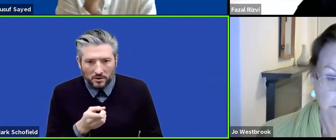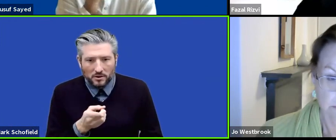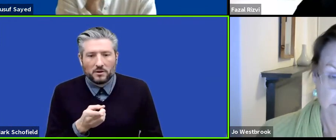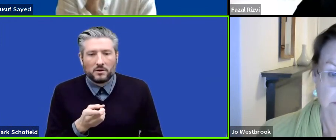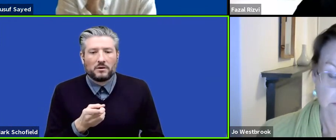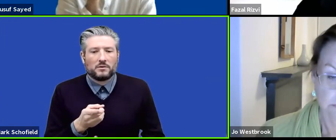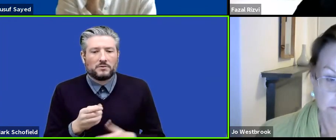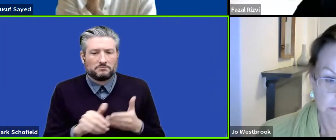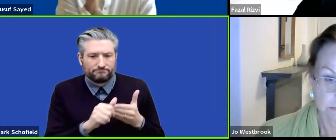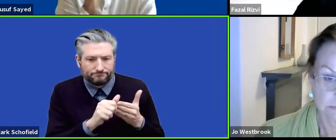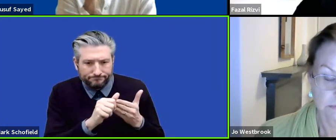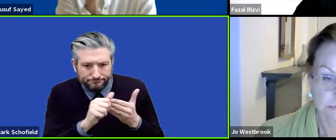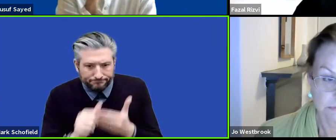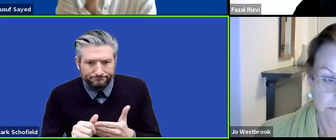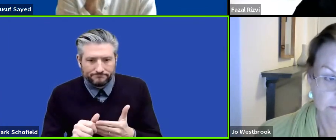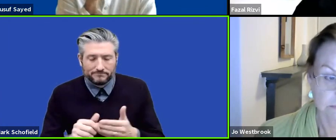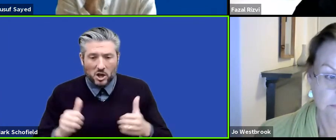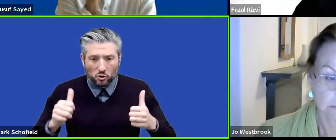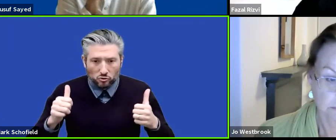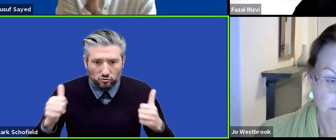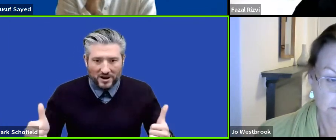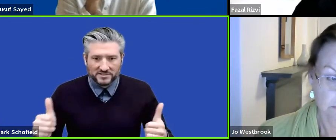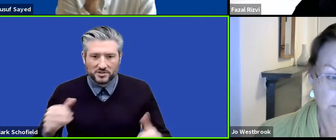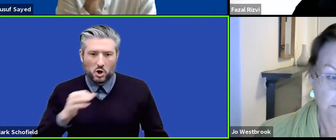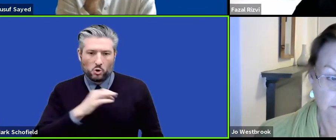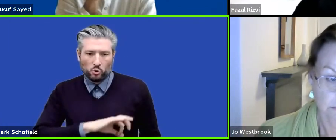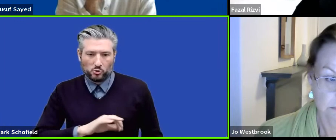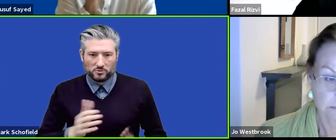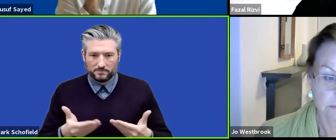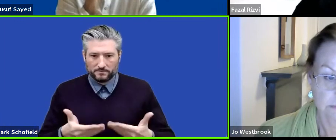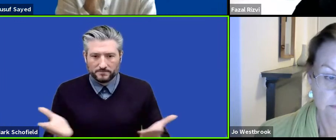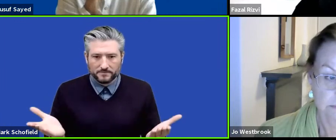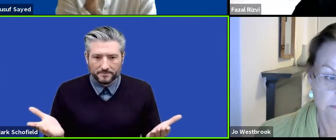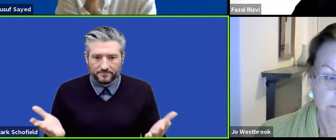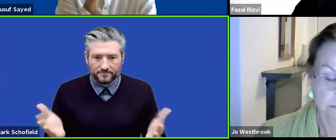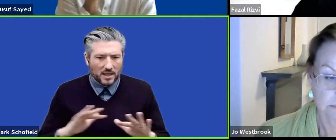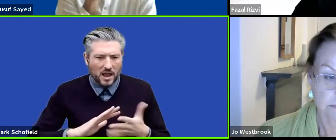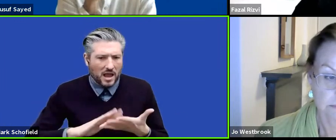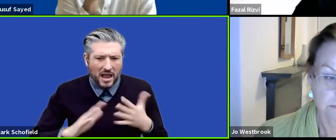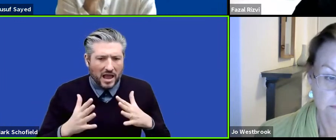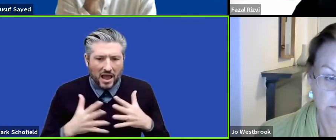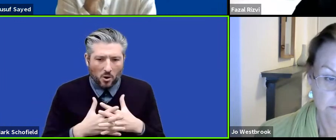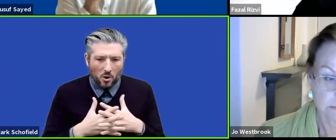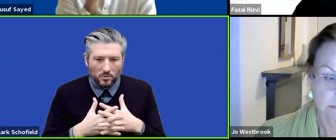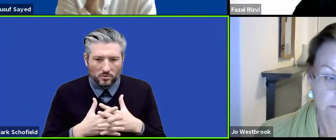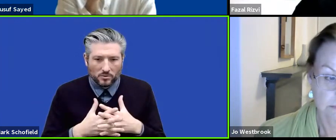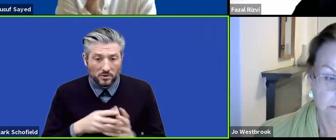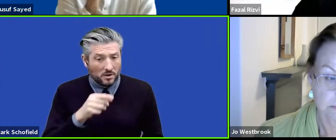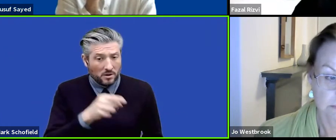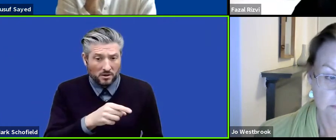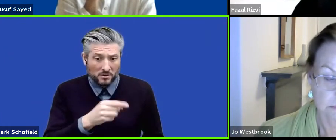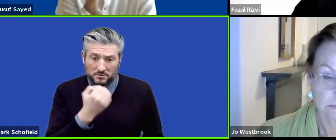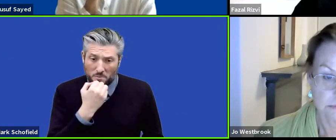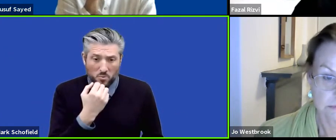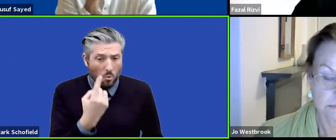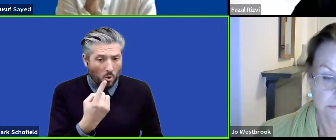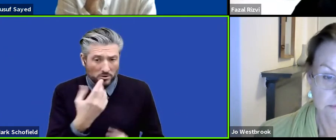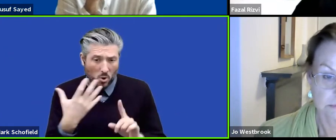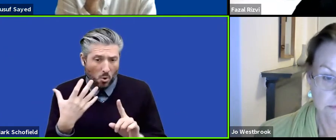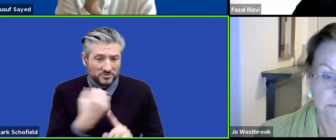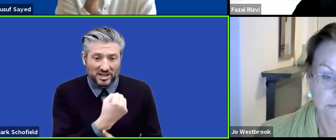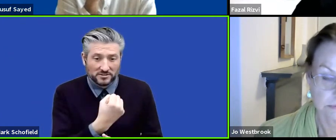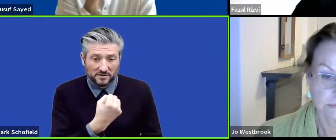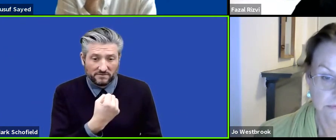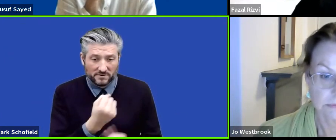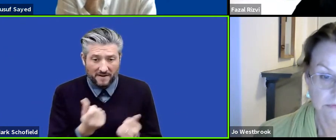goods, given that their primary objective is to create value for shareholder value,